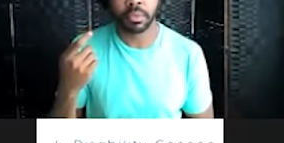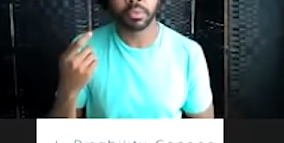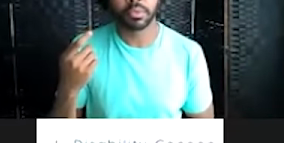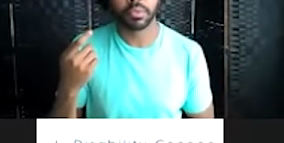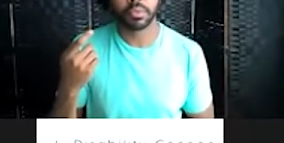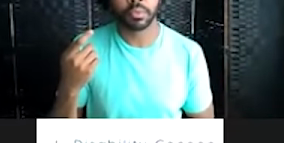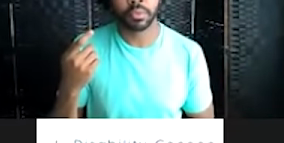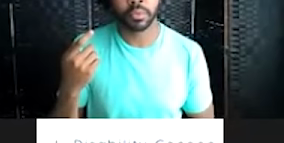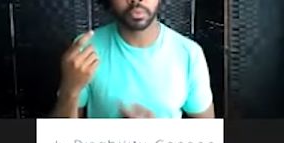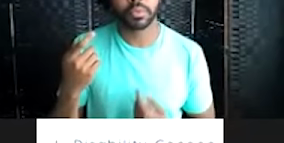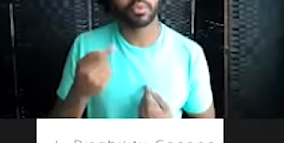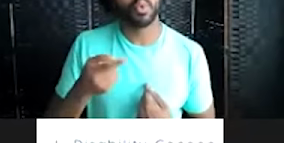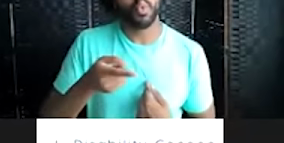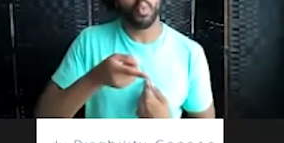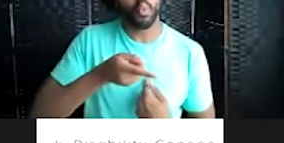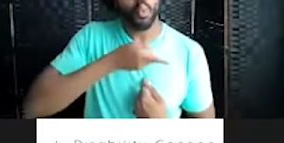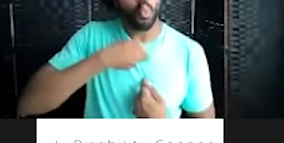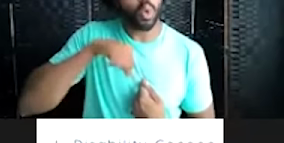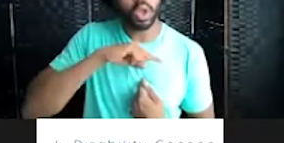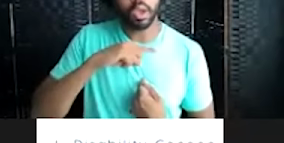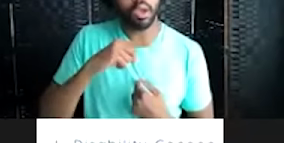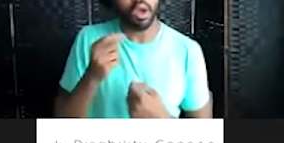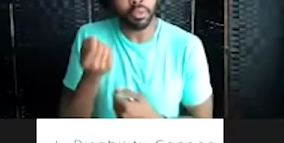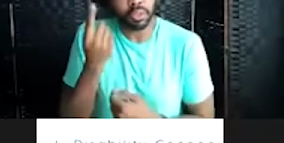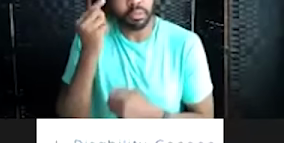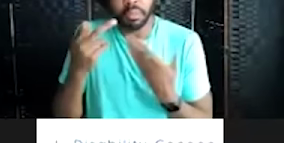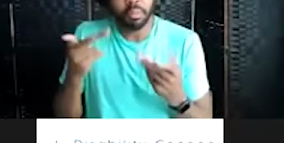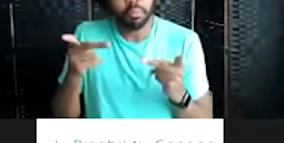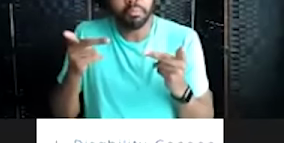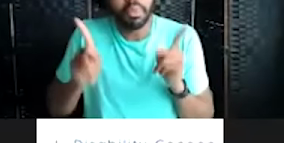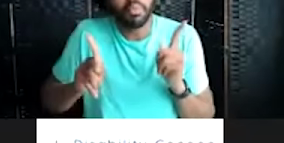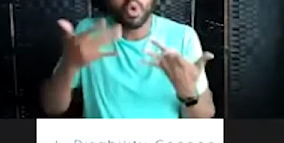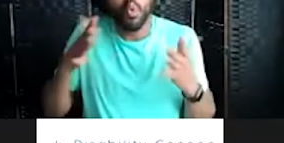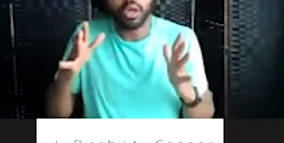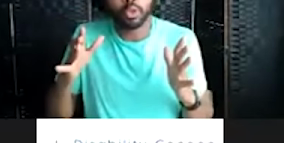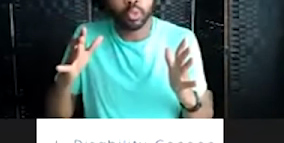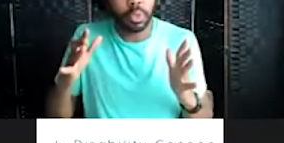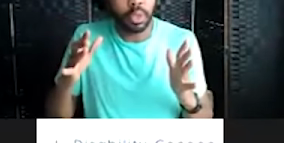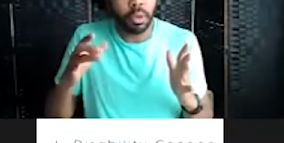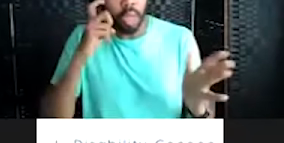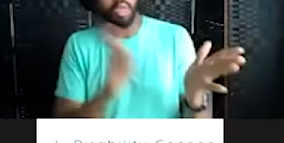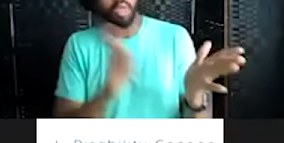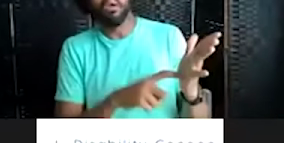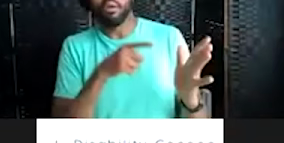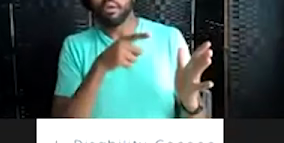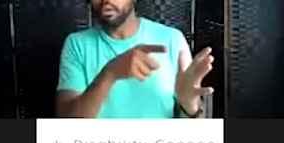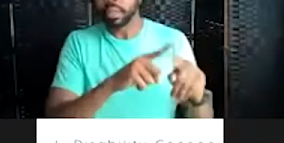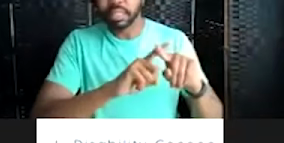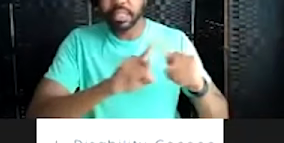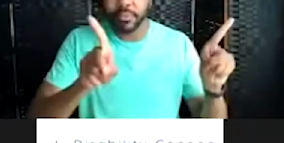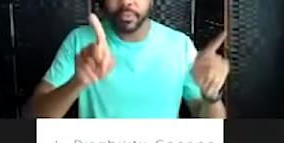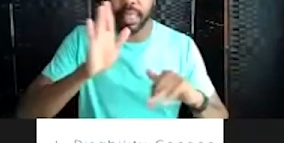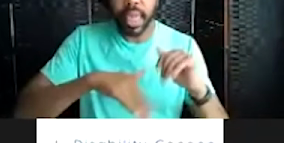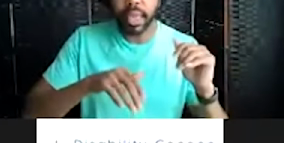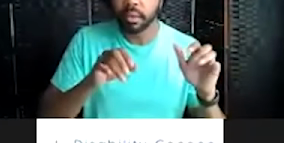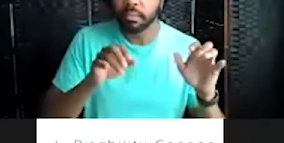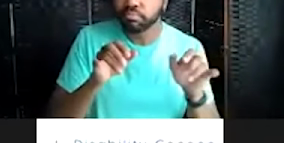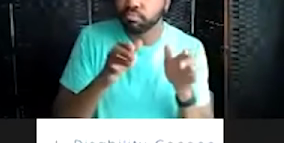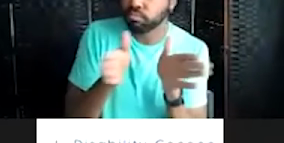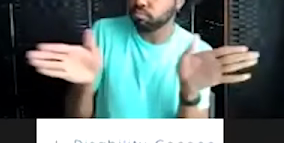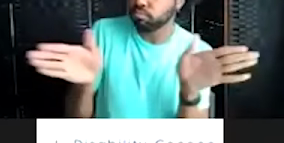don't like to stick out. We understand that people don't like to stand out as being different in a group. And